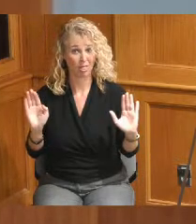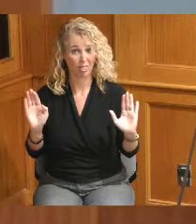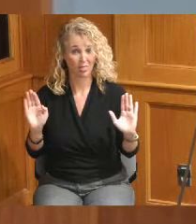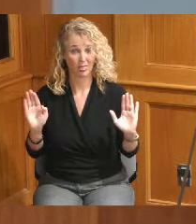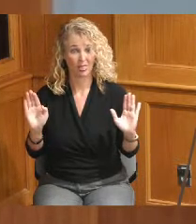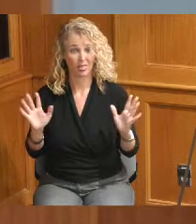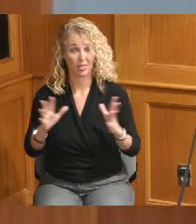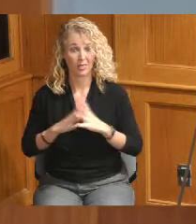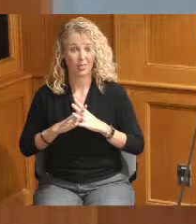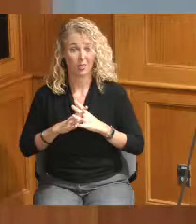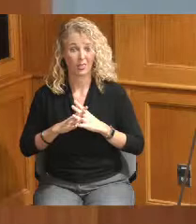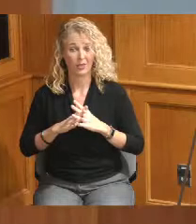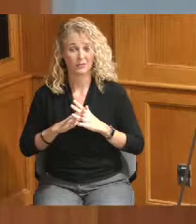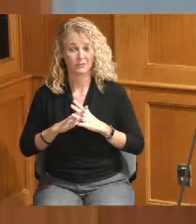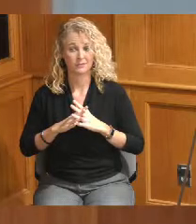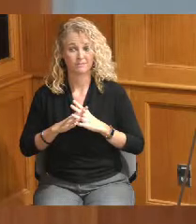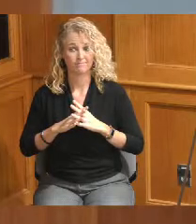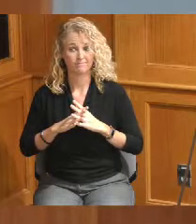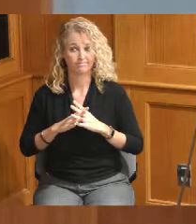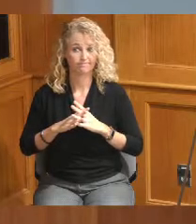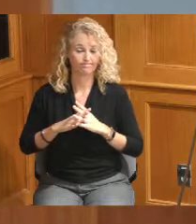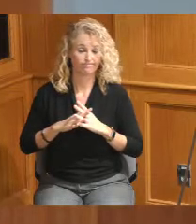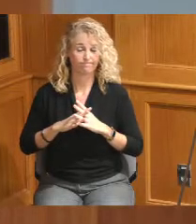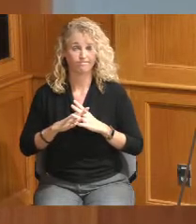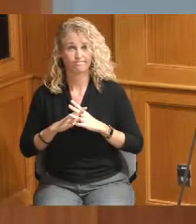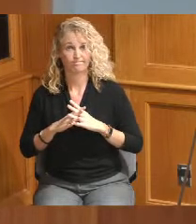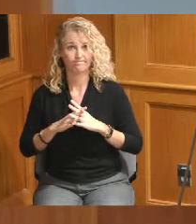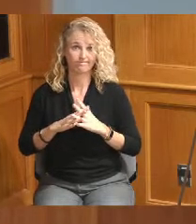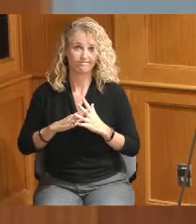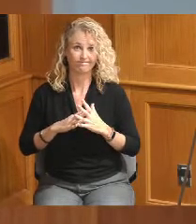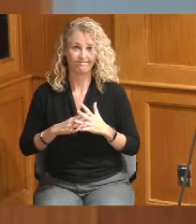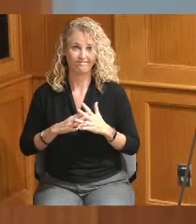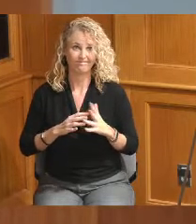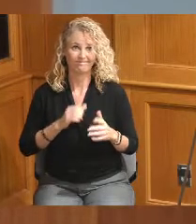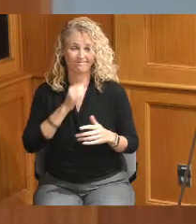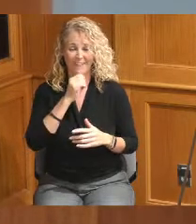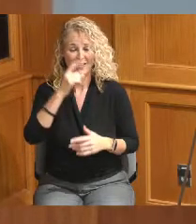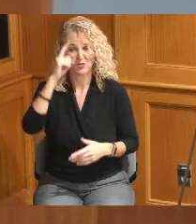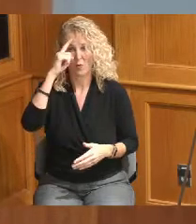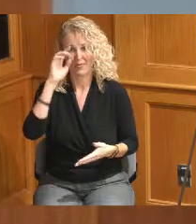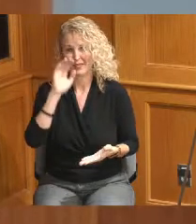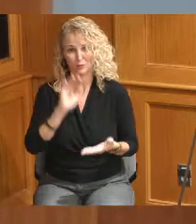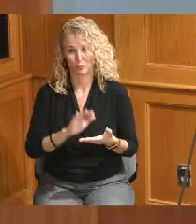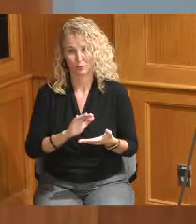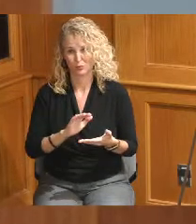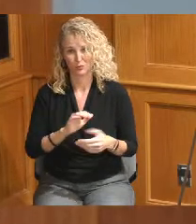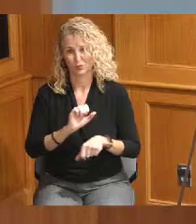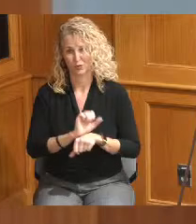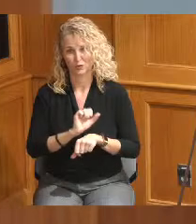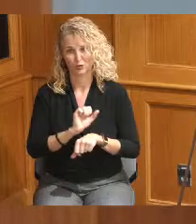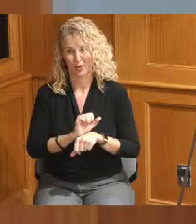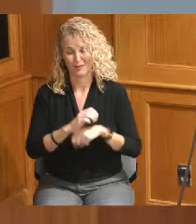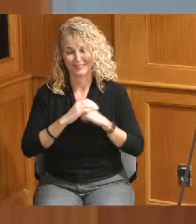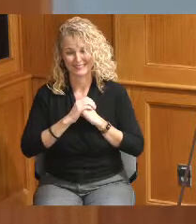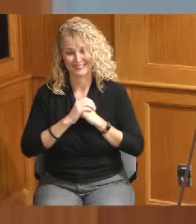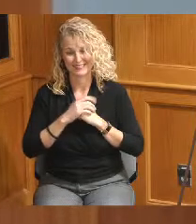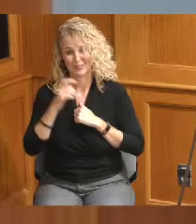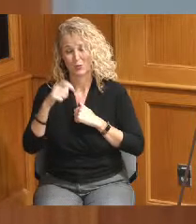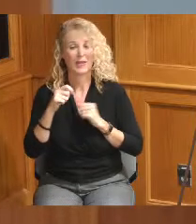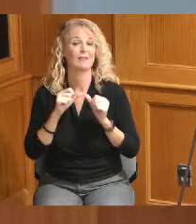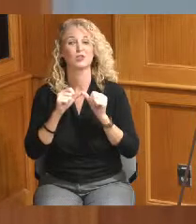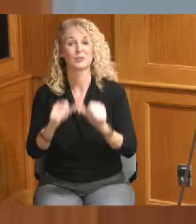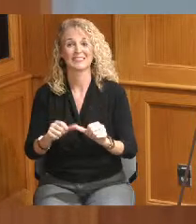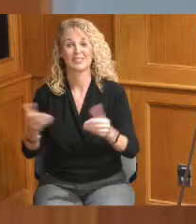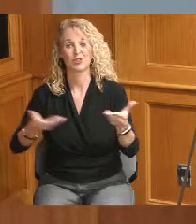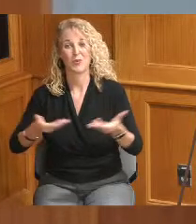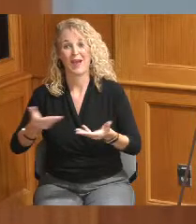that we should reduce it any further, and really just need to work on continuing to